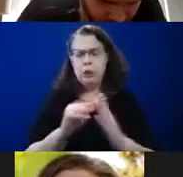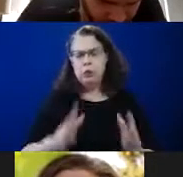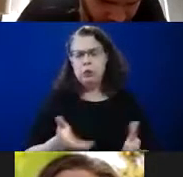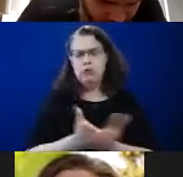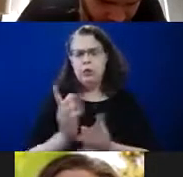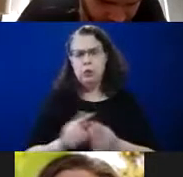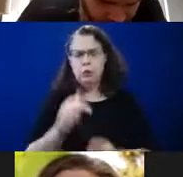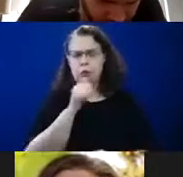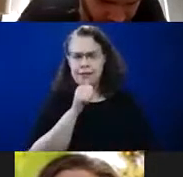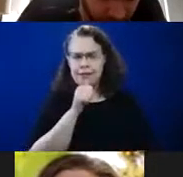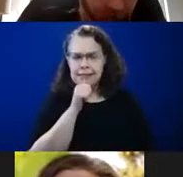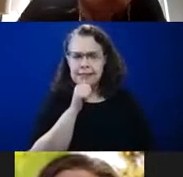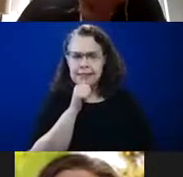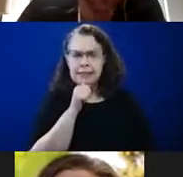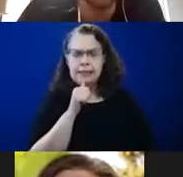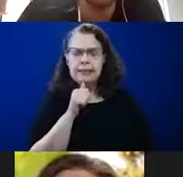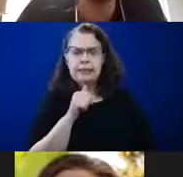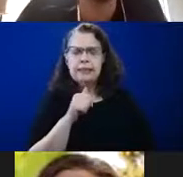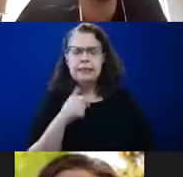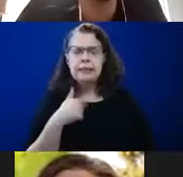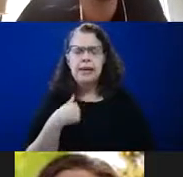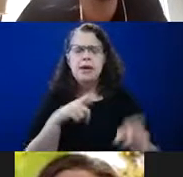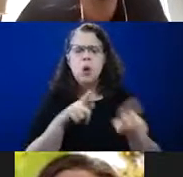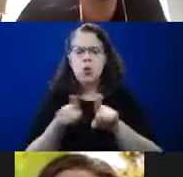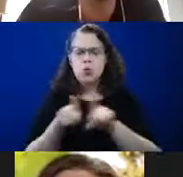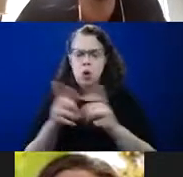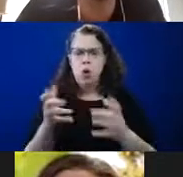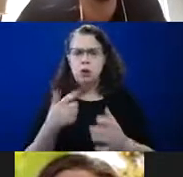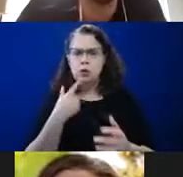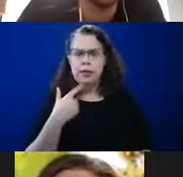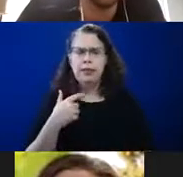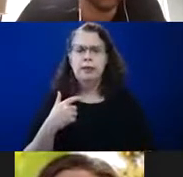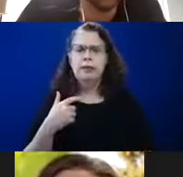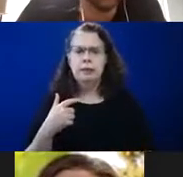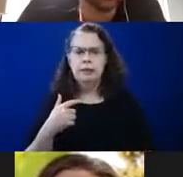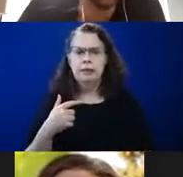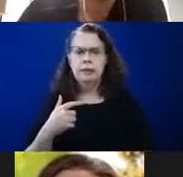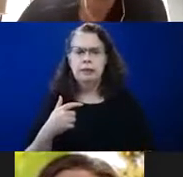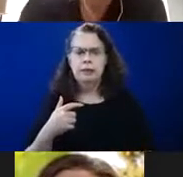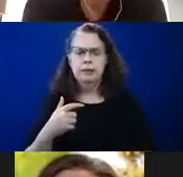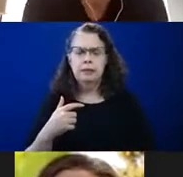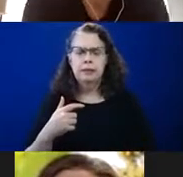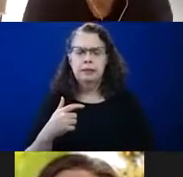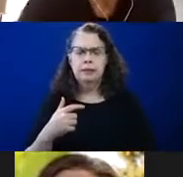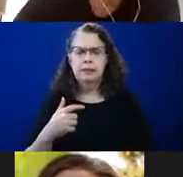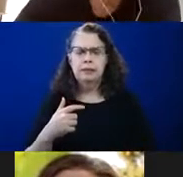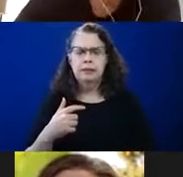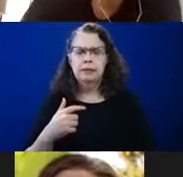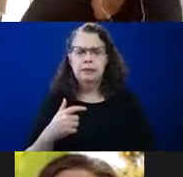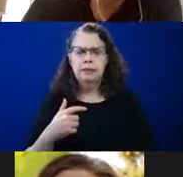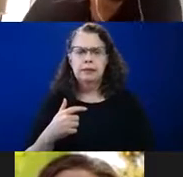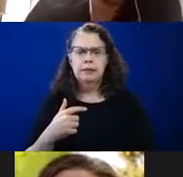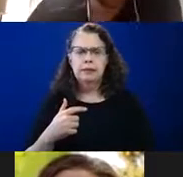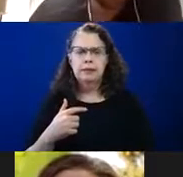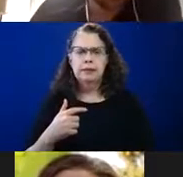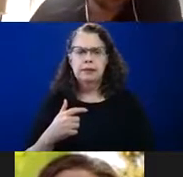privacy. And I do want to say that in our group, that was also raised, that we want